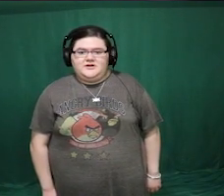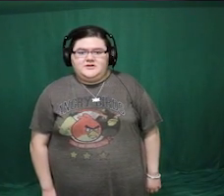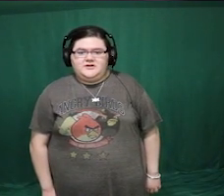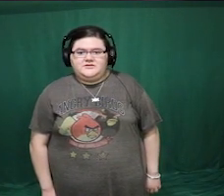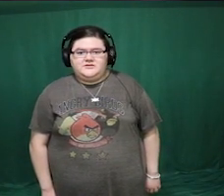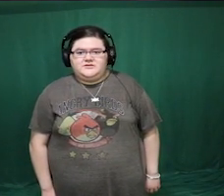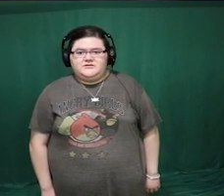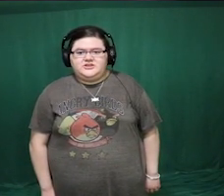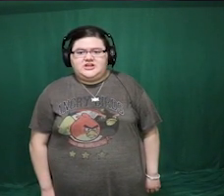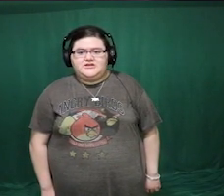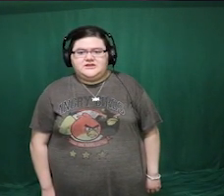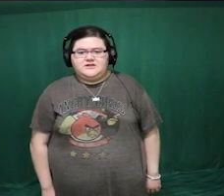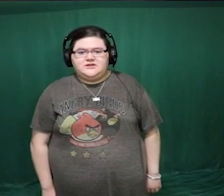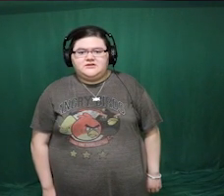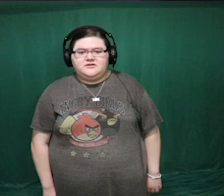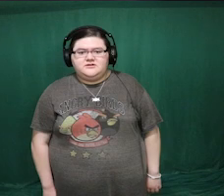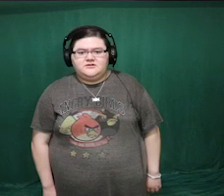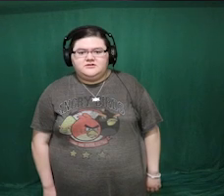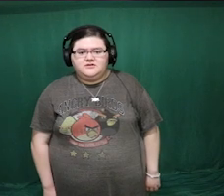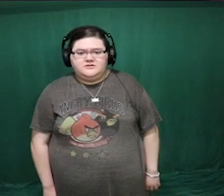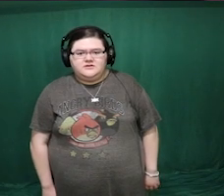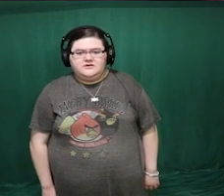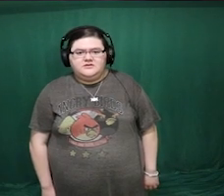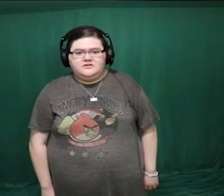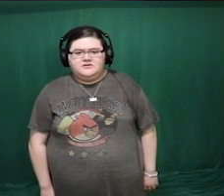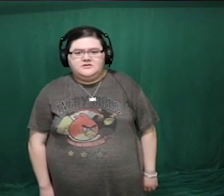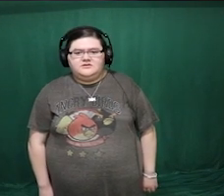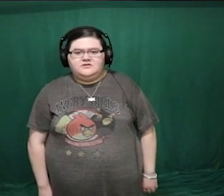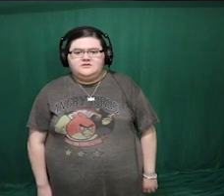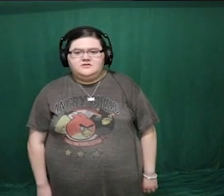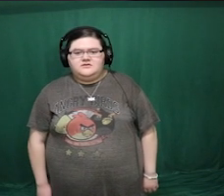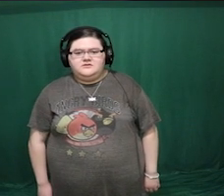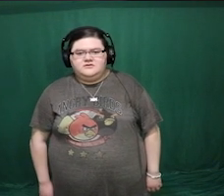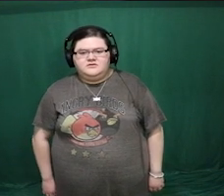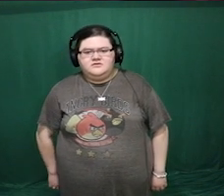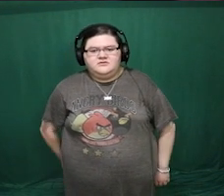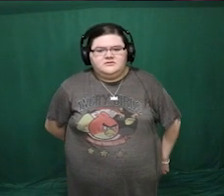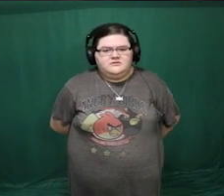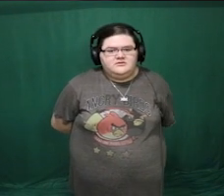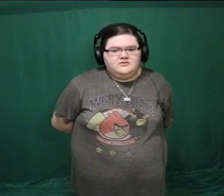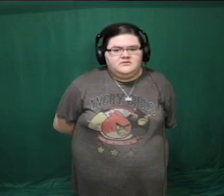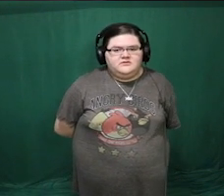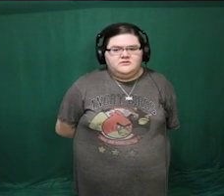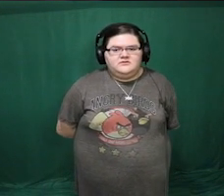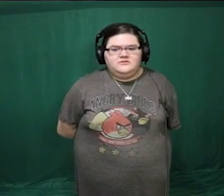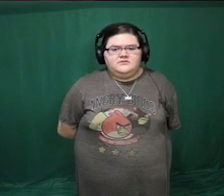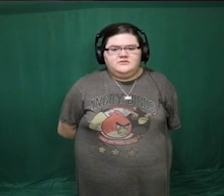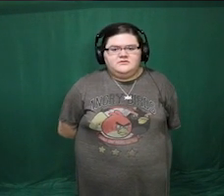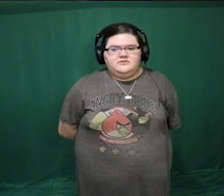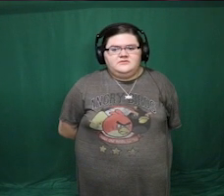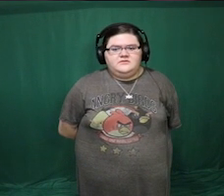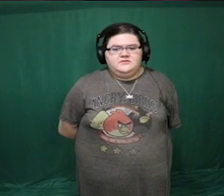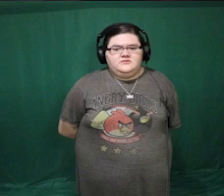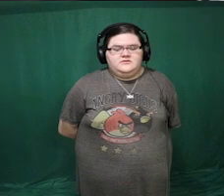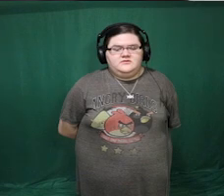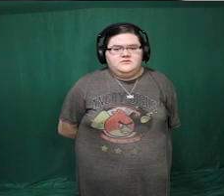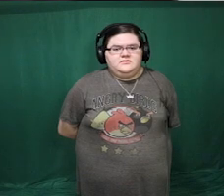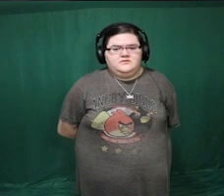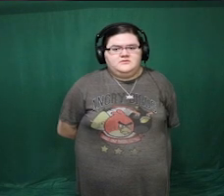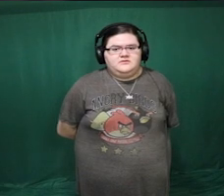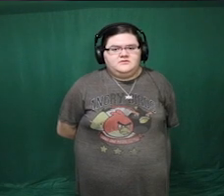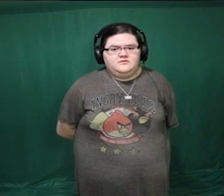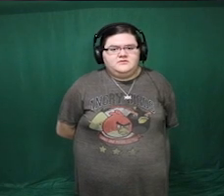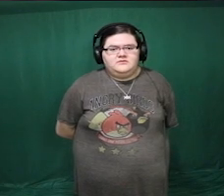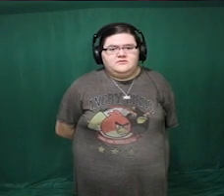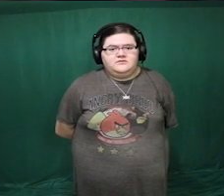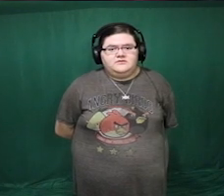Well, The Jetsons. What did I press? Did I press anything? Oh my god. This is one where you can go quick and get done. Oh